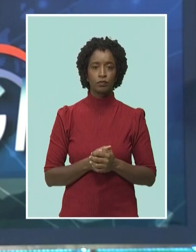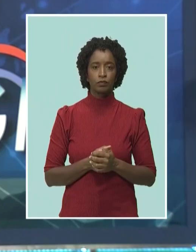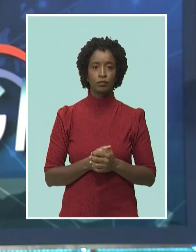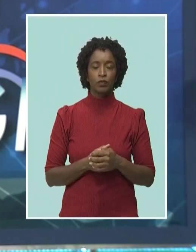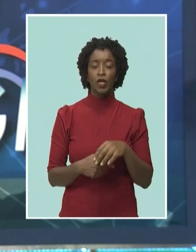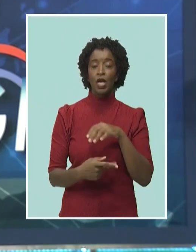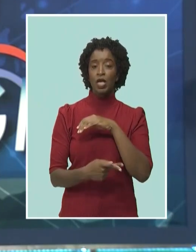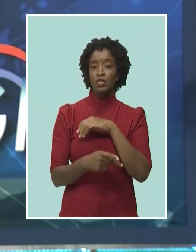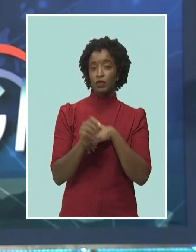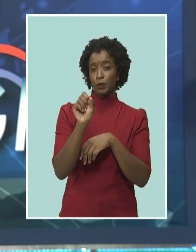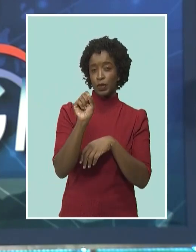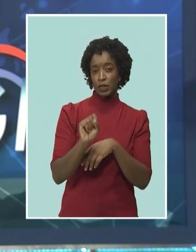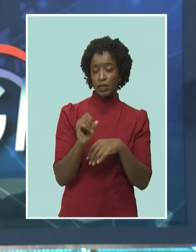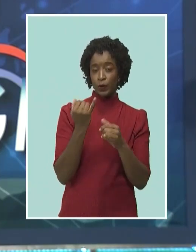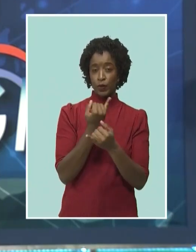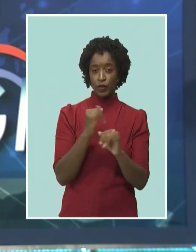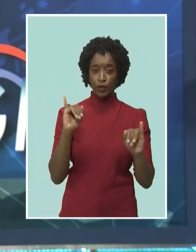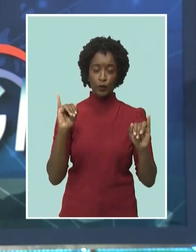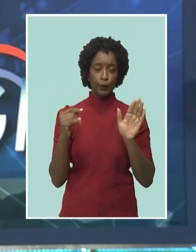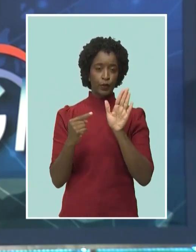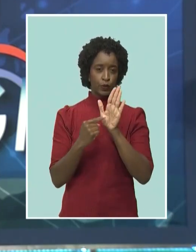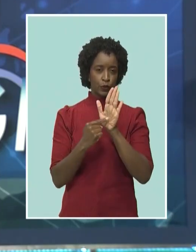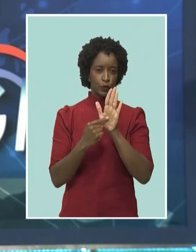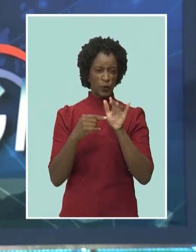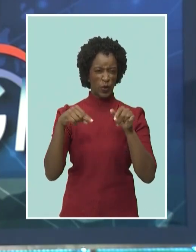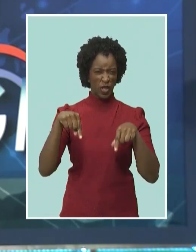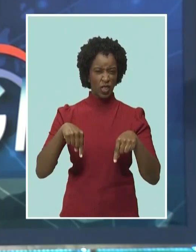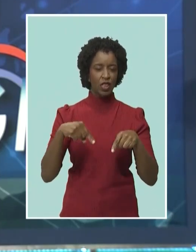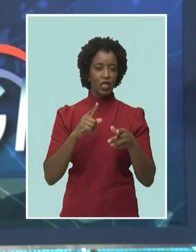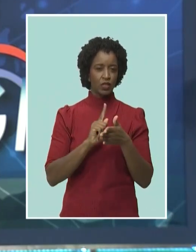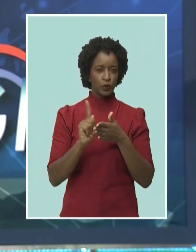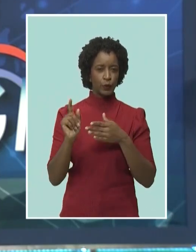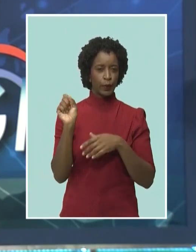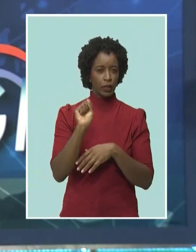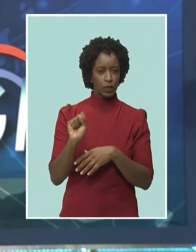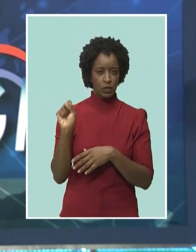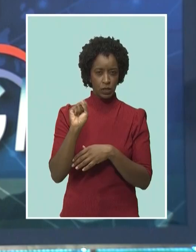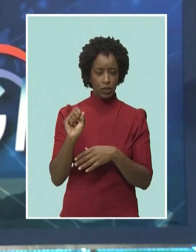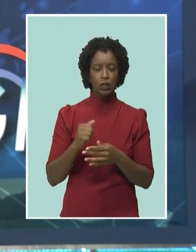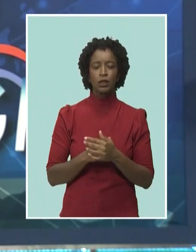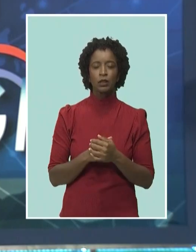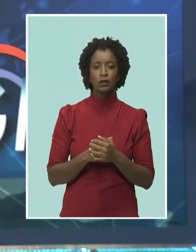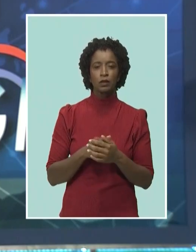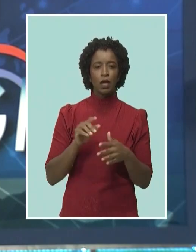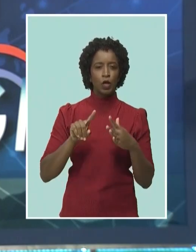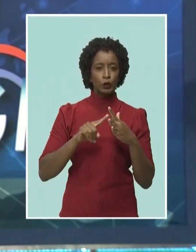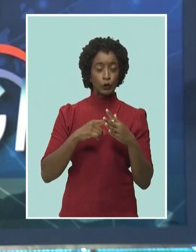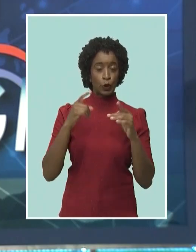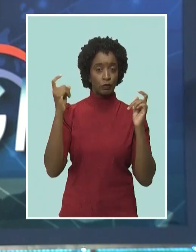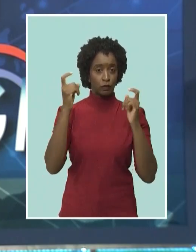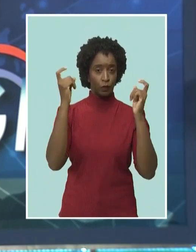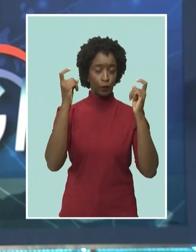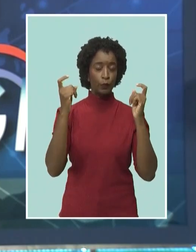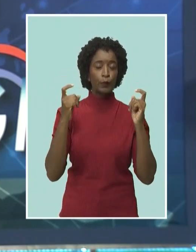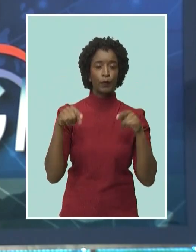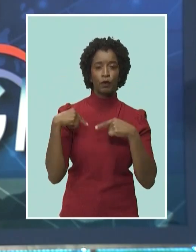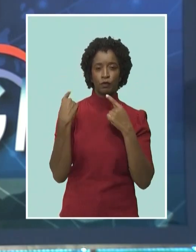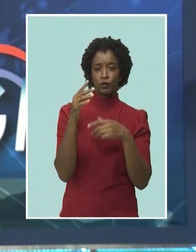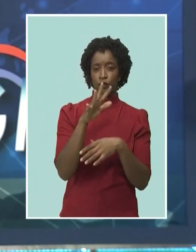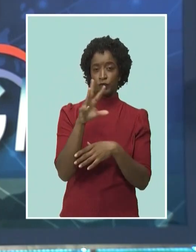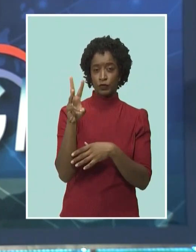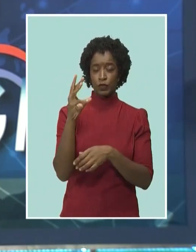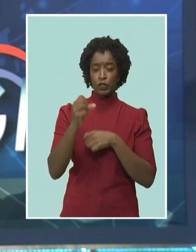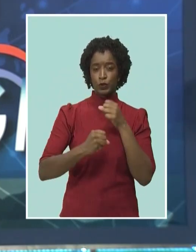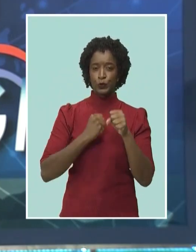Independence Gala slated for this Saturday should set the tone for celebrations marking the 56th anniversary of independence. Branch Vice President